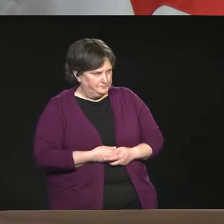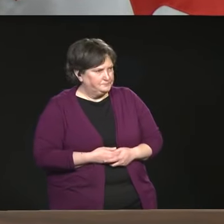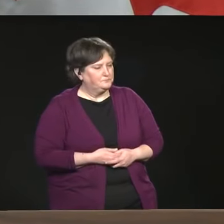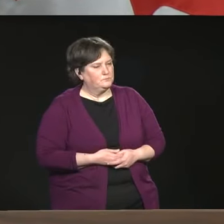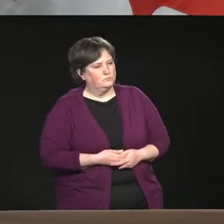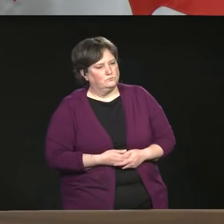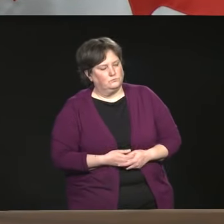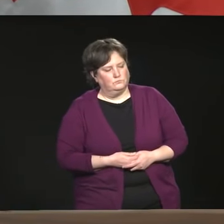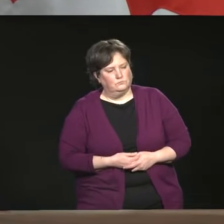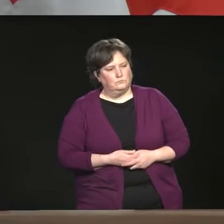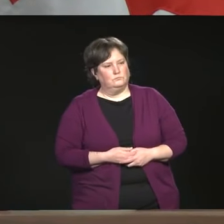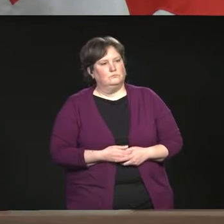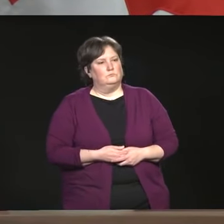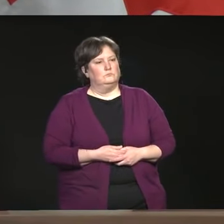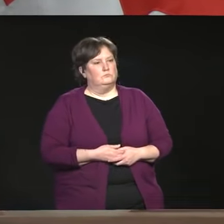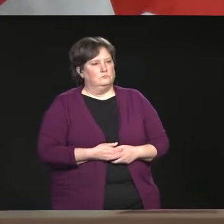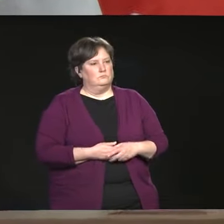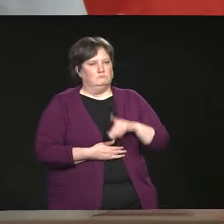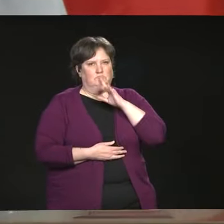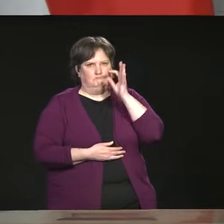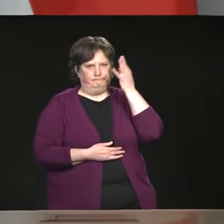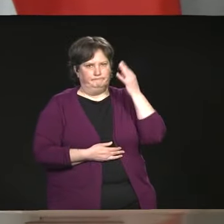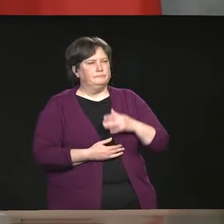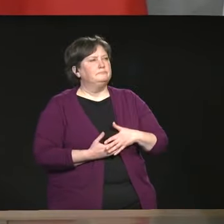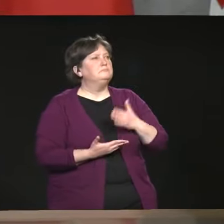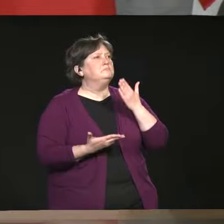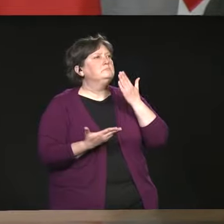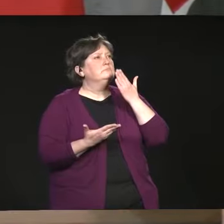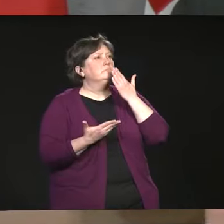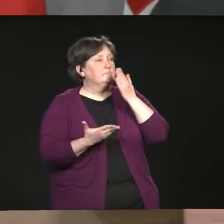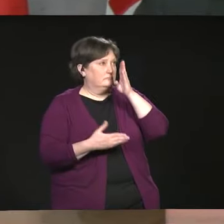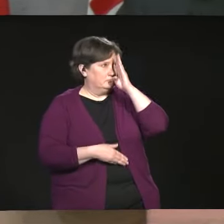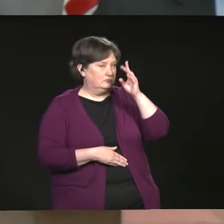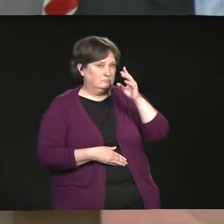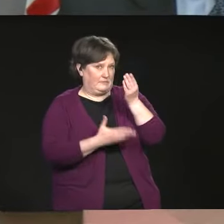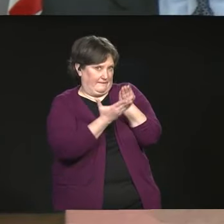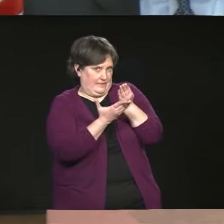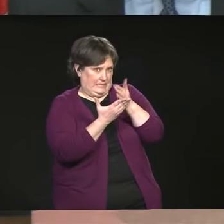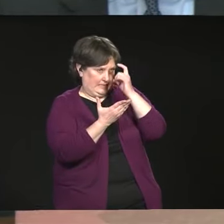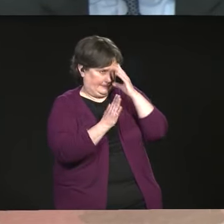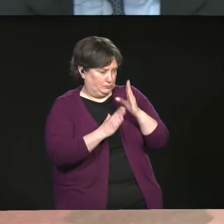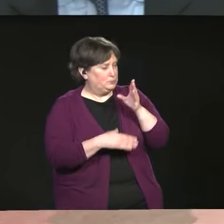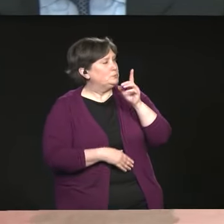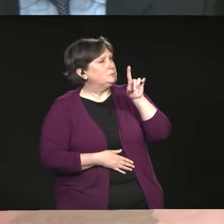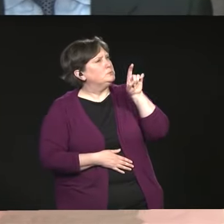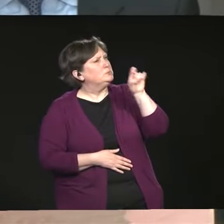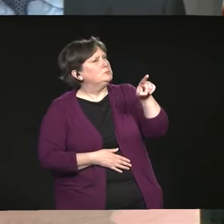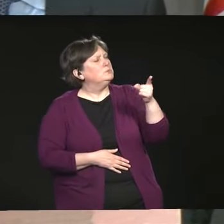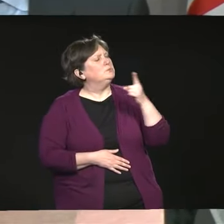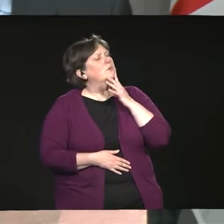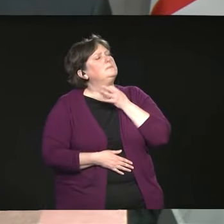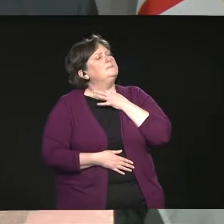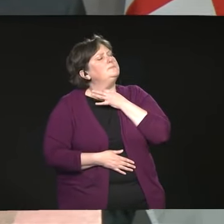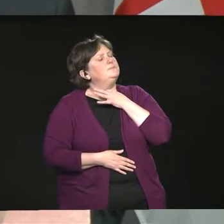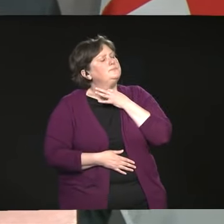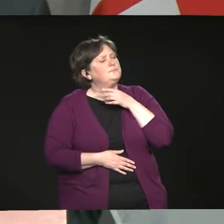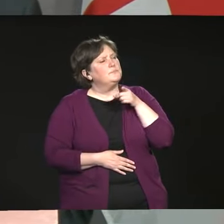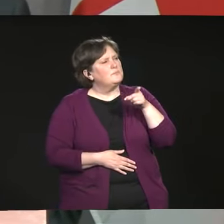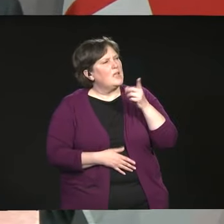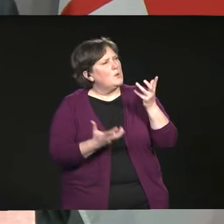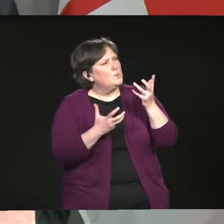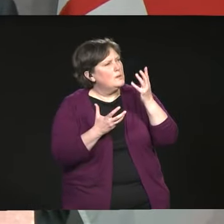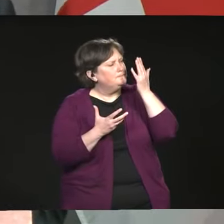Merci. Thank you. Monsieur Morneau, Mr. Morneau, j'aimerais comprendre parce que votre première annonce d'aide date déjà d'une semaine. On nous